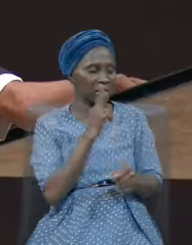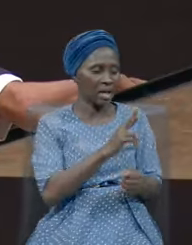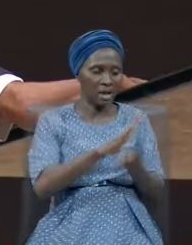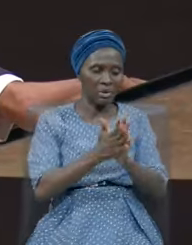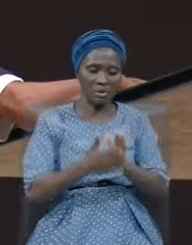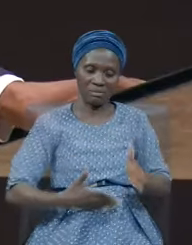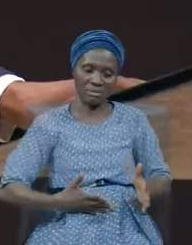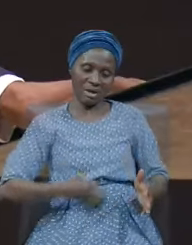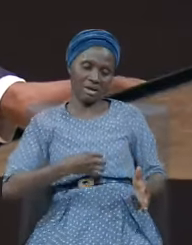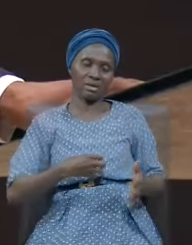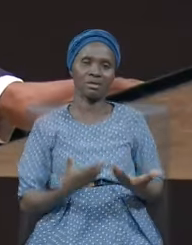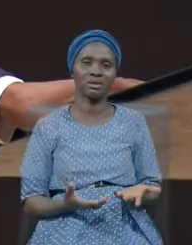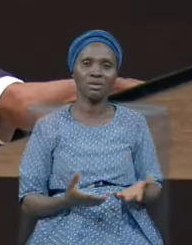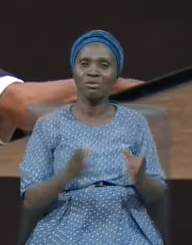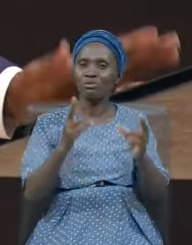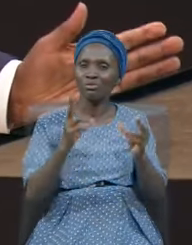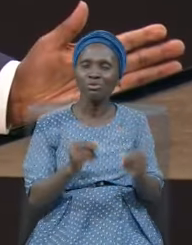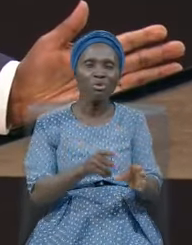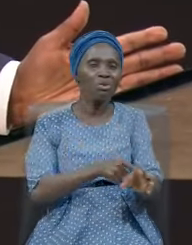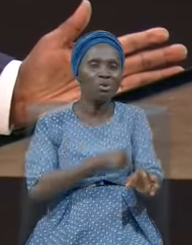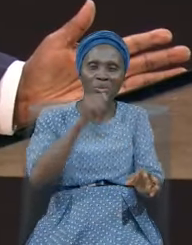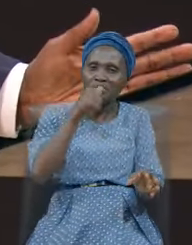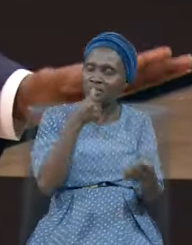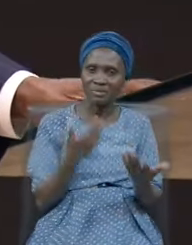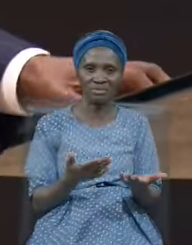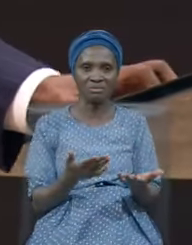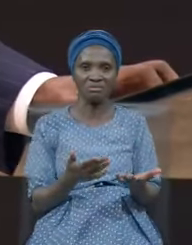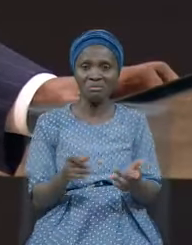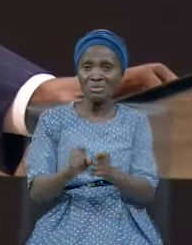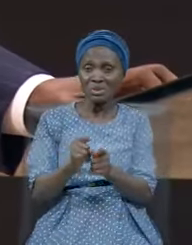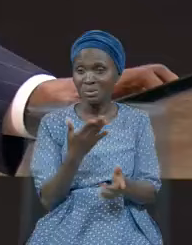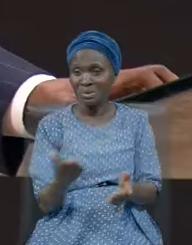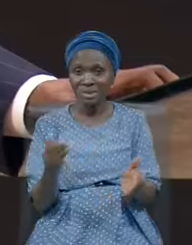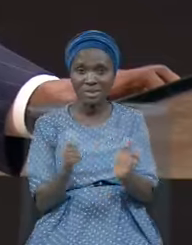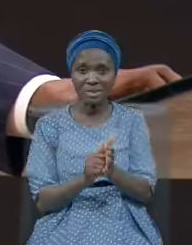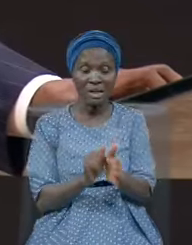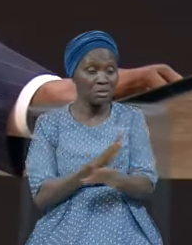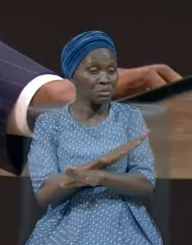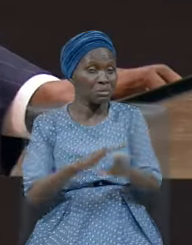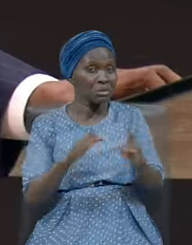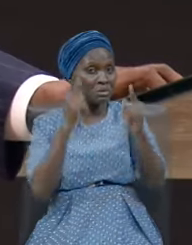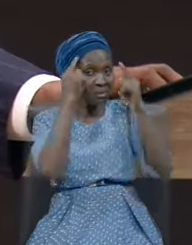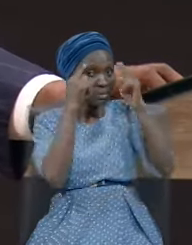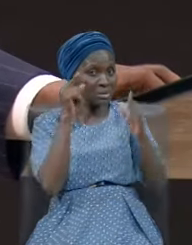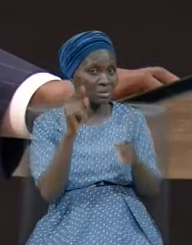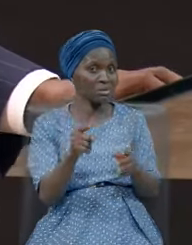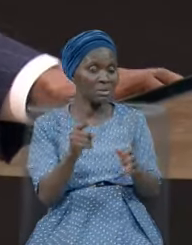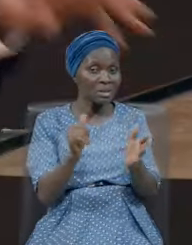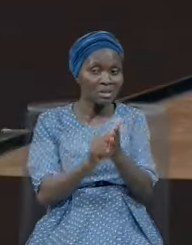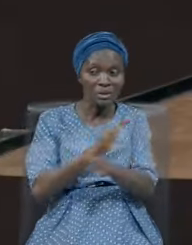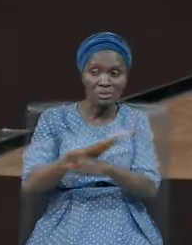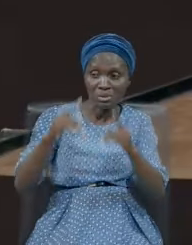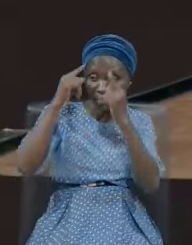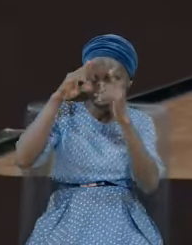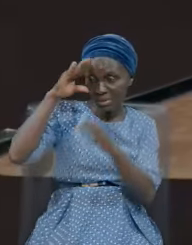No long suffering, even things that do not concern you, that do not concern him, that do